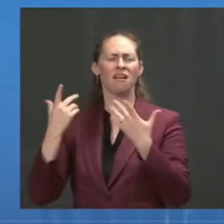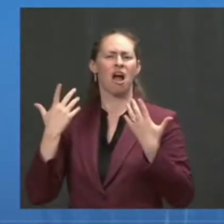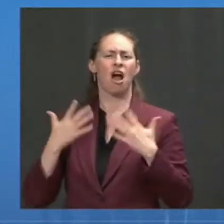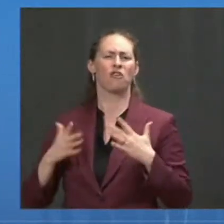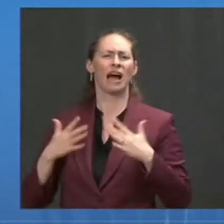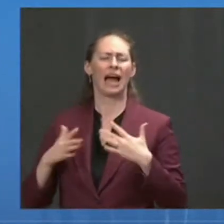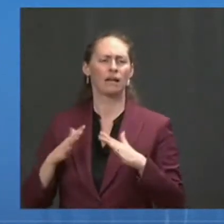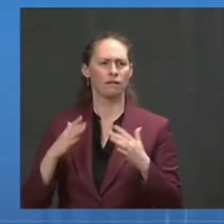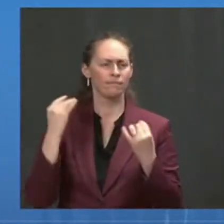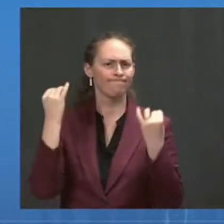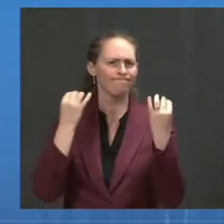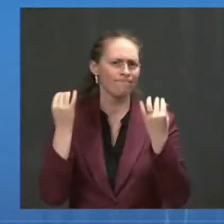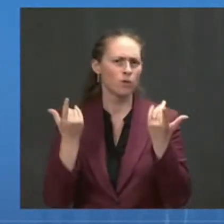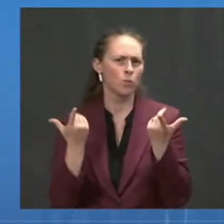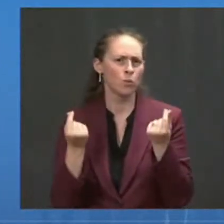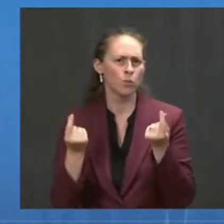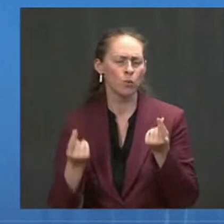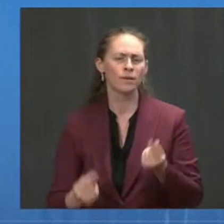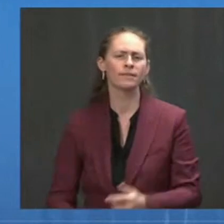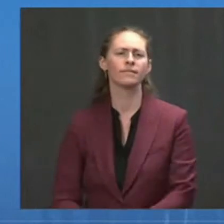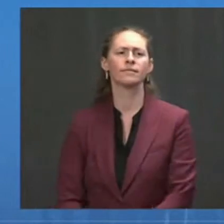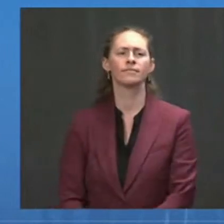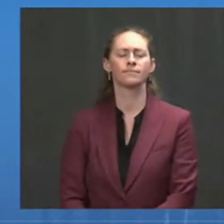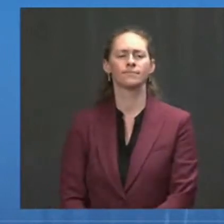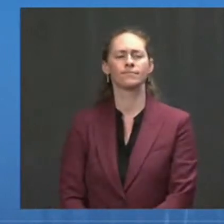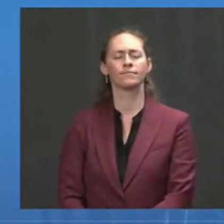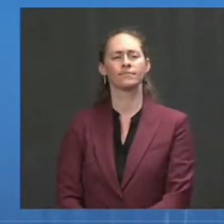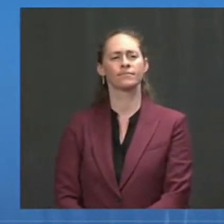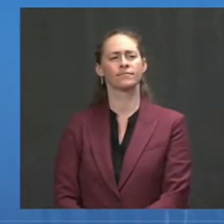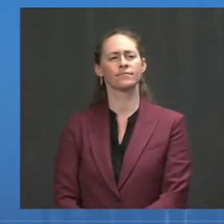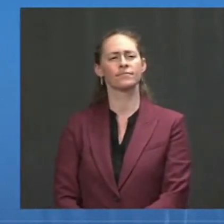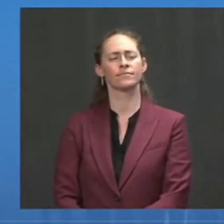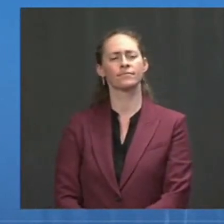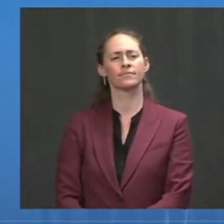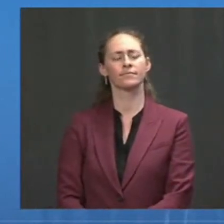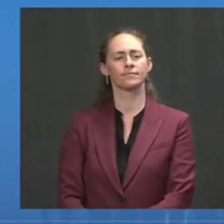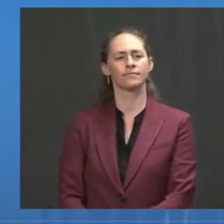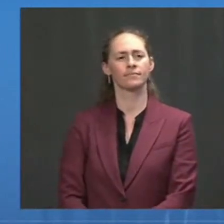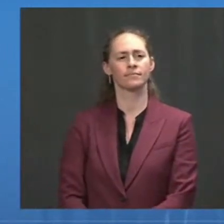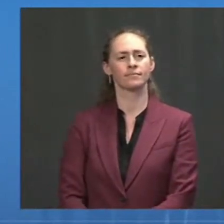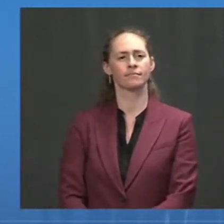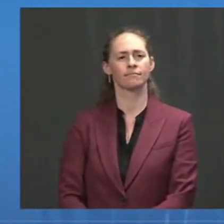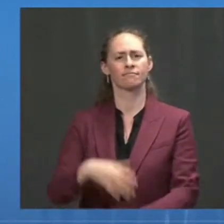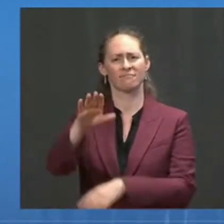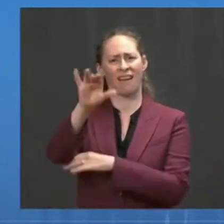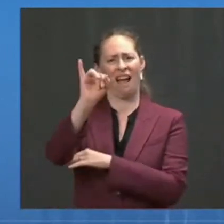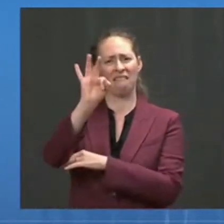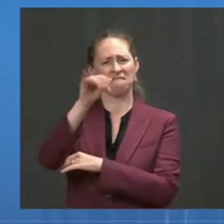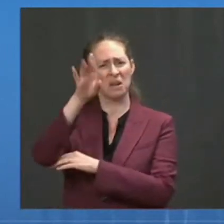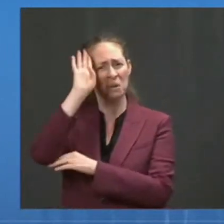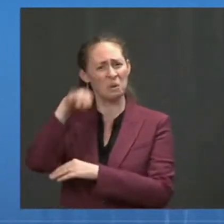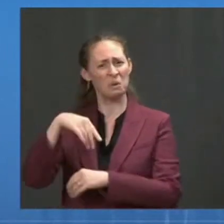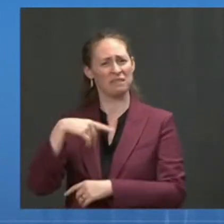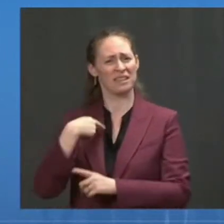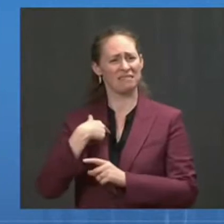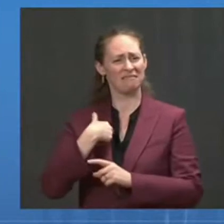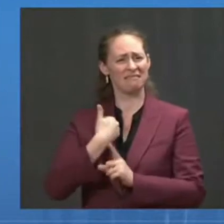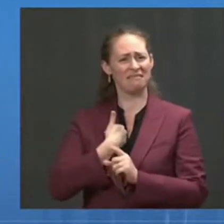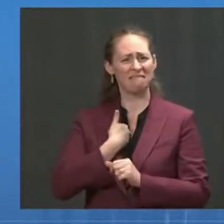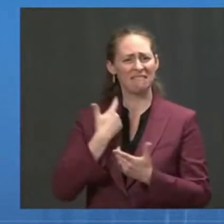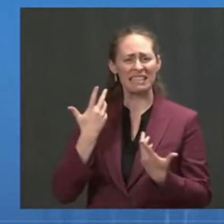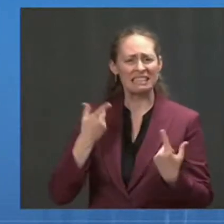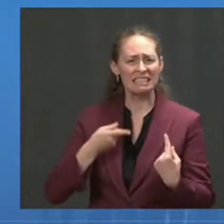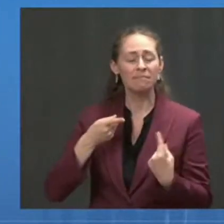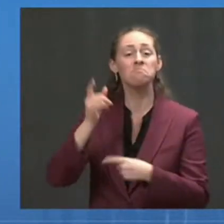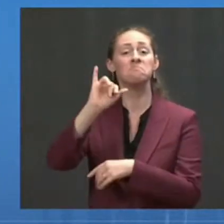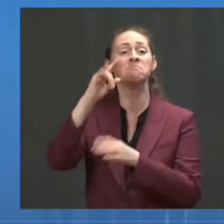that certain people who are immune compromised, such as people who have had organ transplant and some cancer patients, may not have